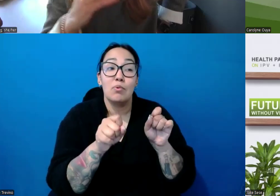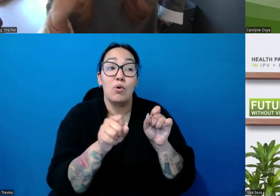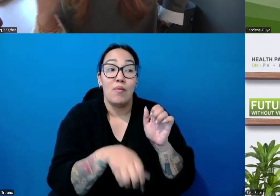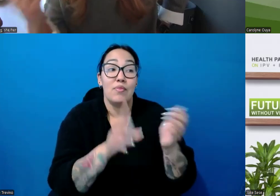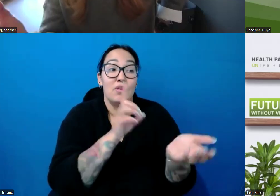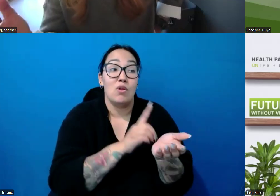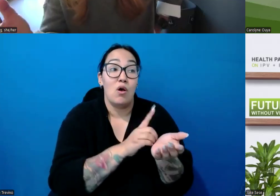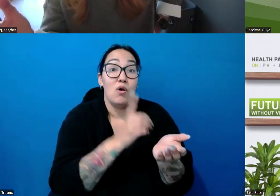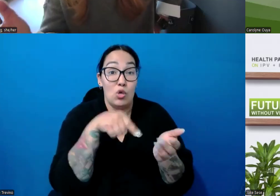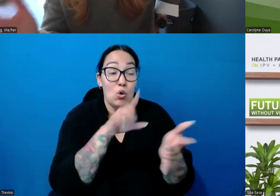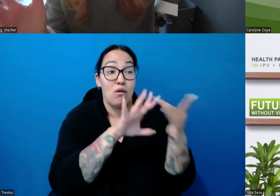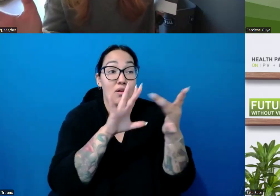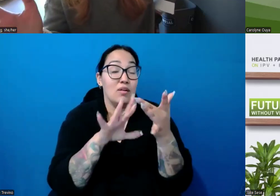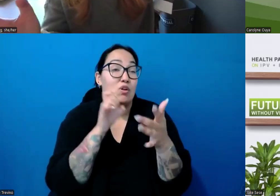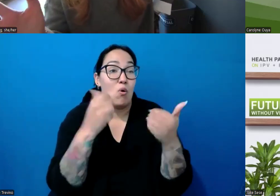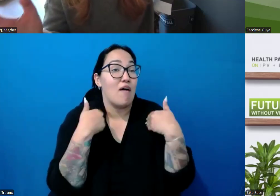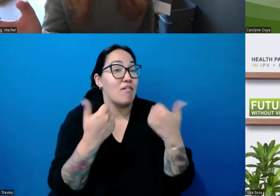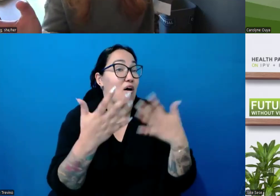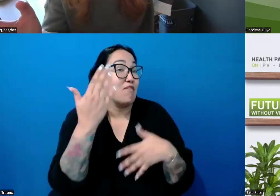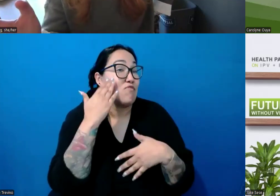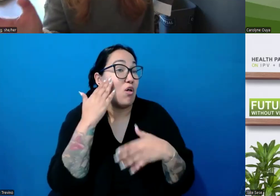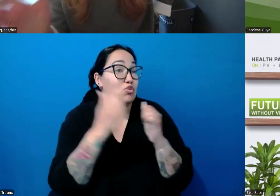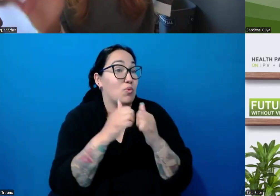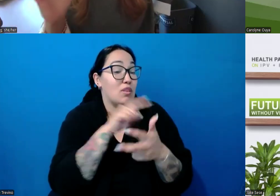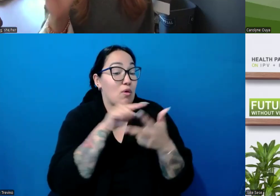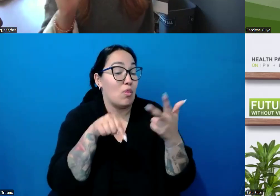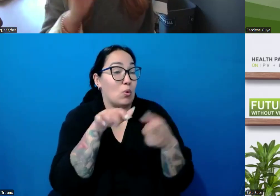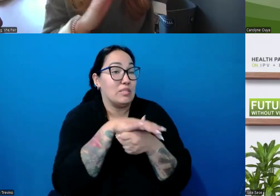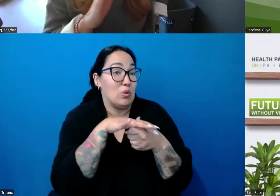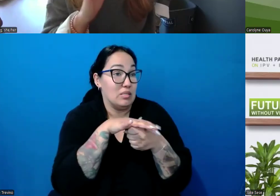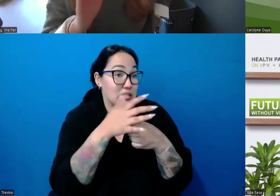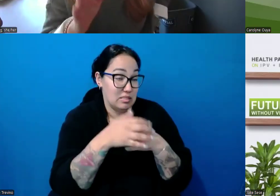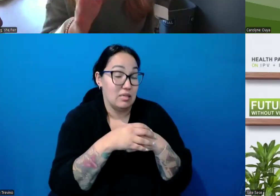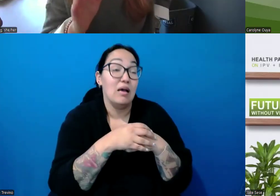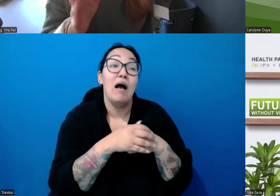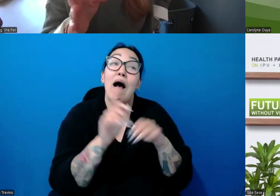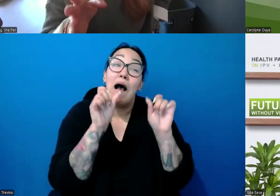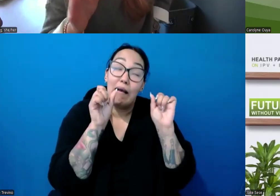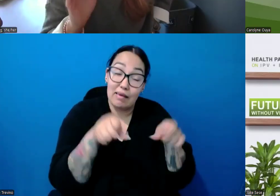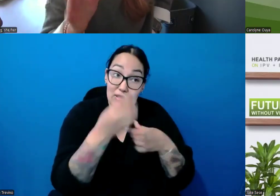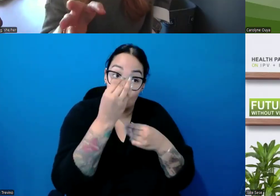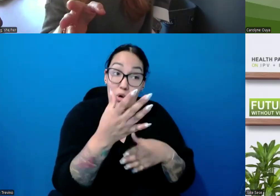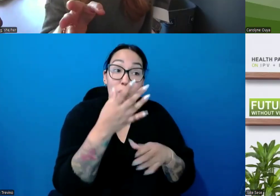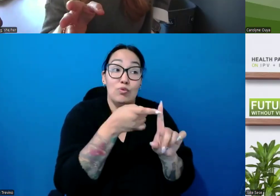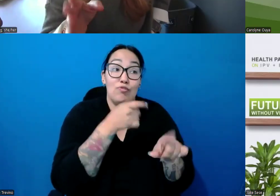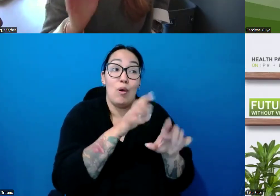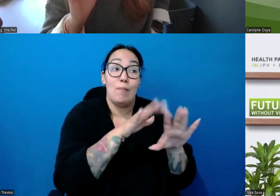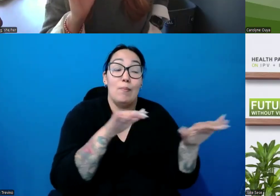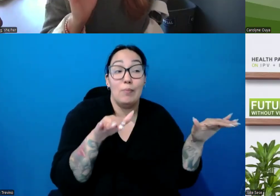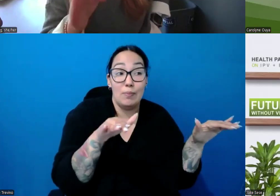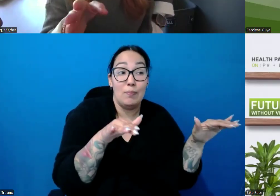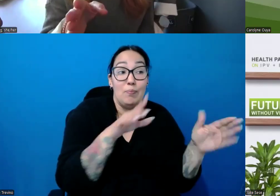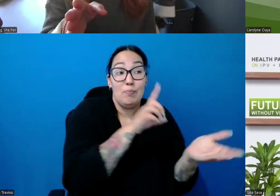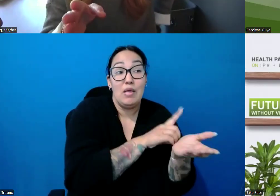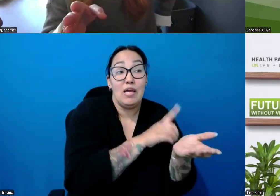out to don't necessarily have a lot of knowledge about those areas. I can tell you that I came out of pediatric residency and I knew